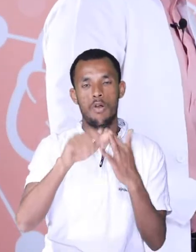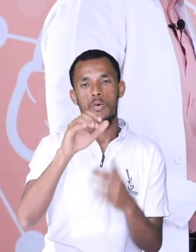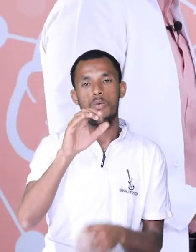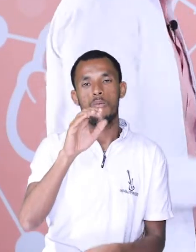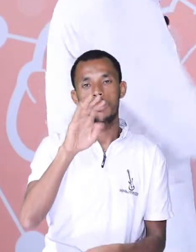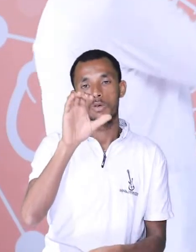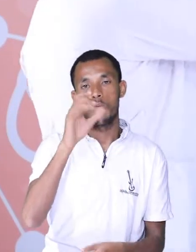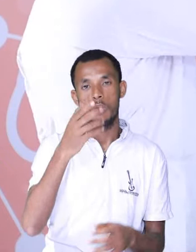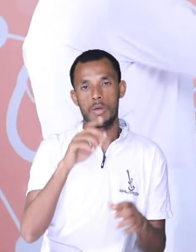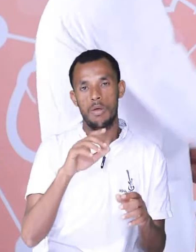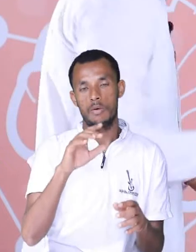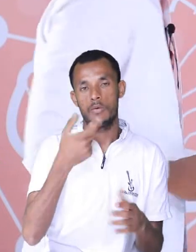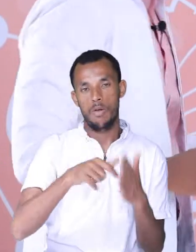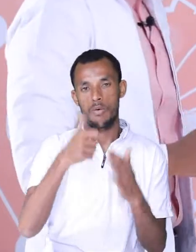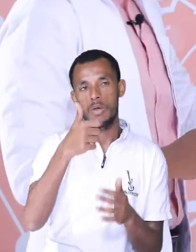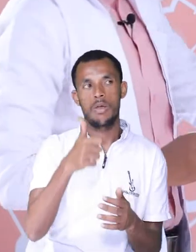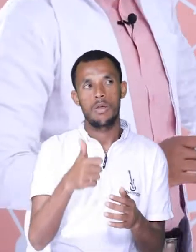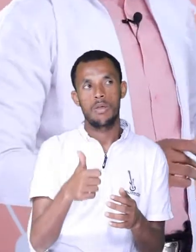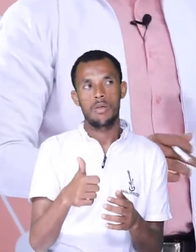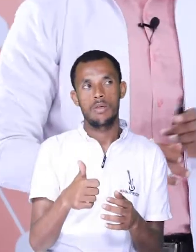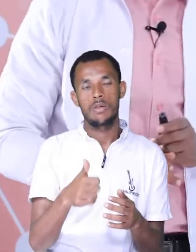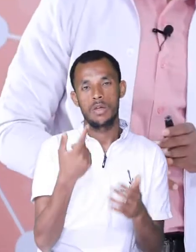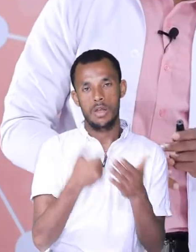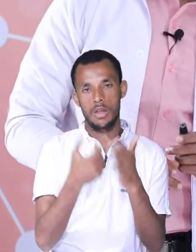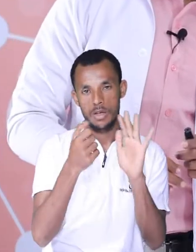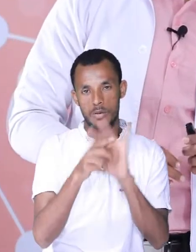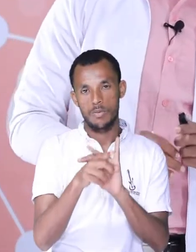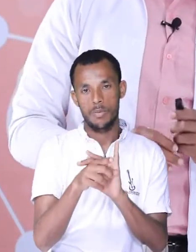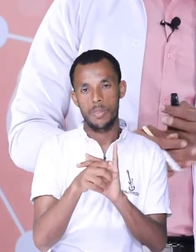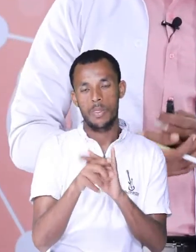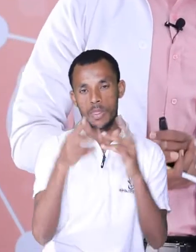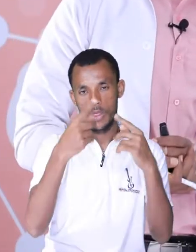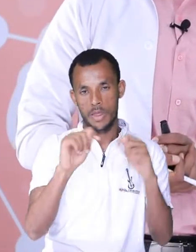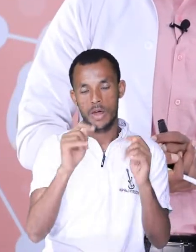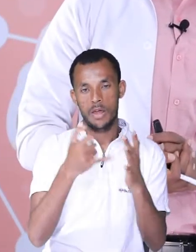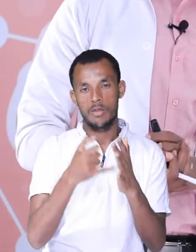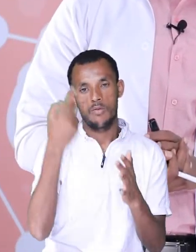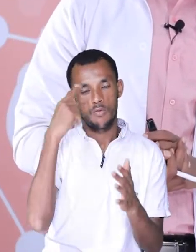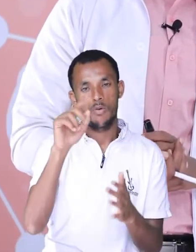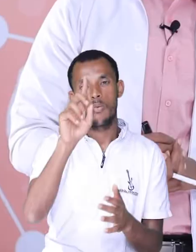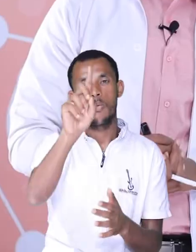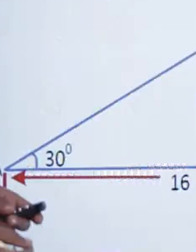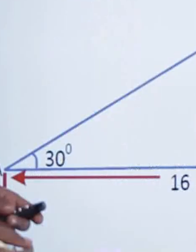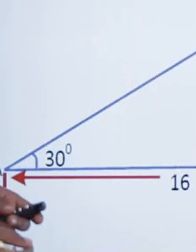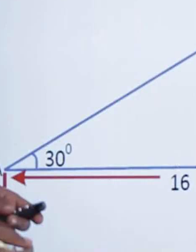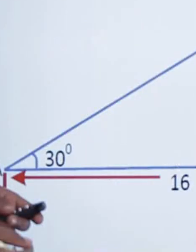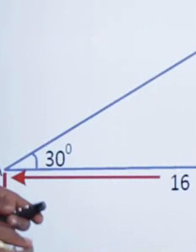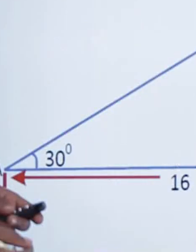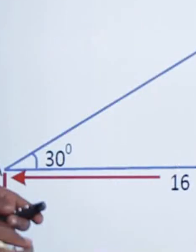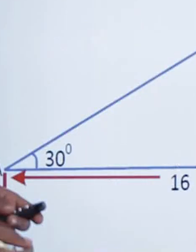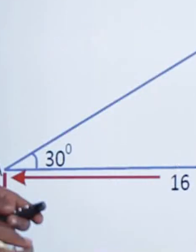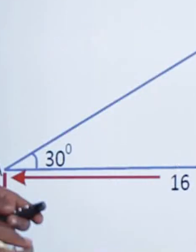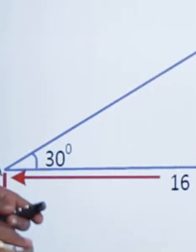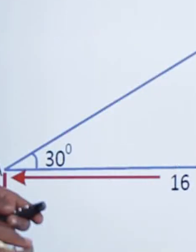A. So, before I'm going to do this example, try it for 1 minute.